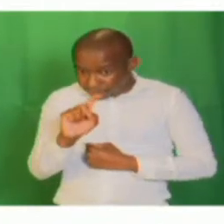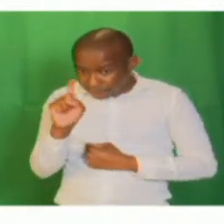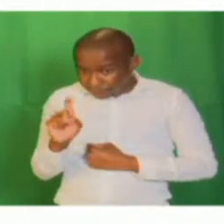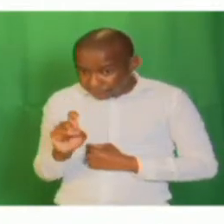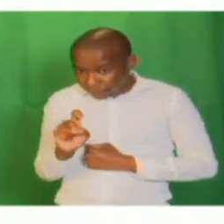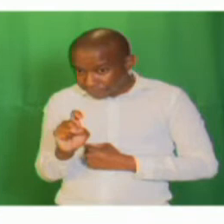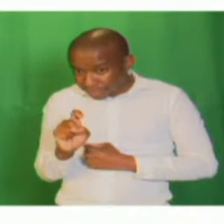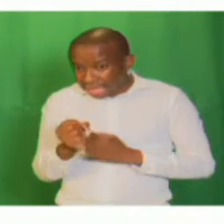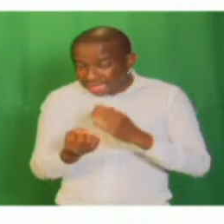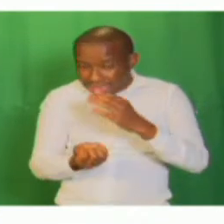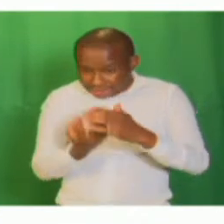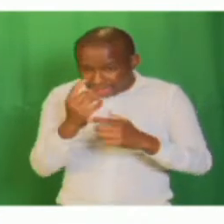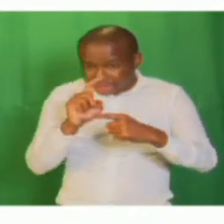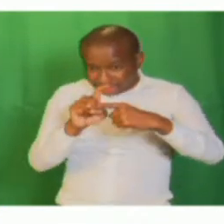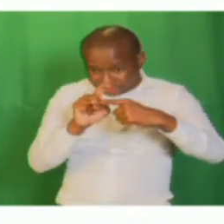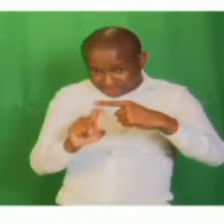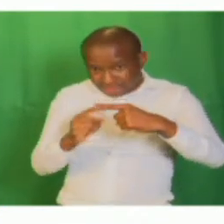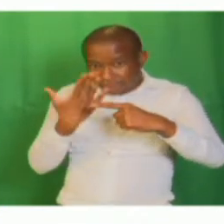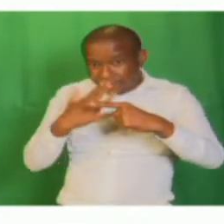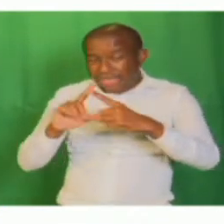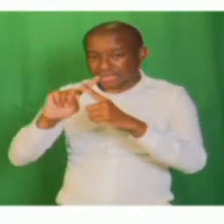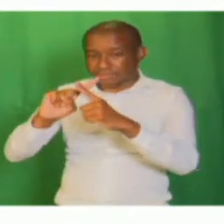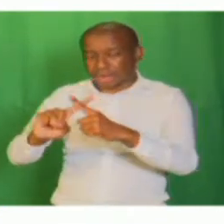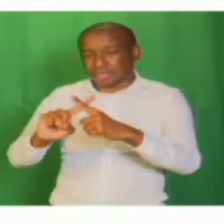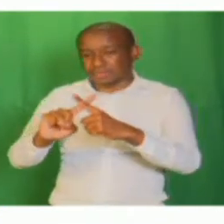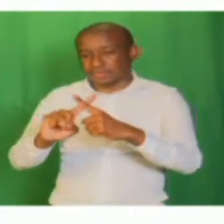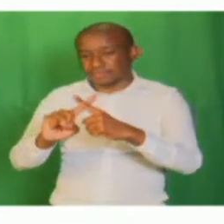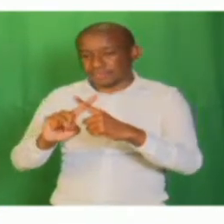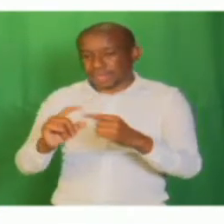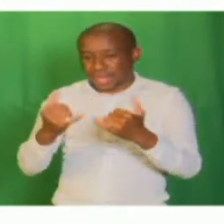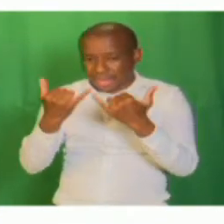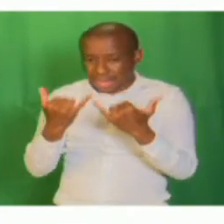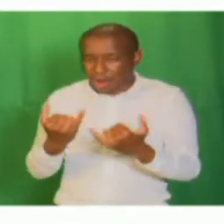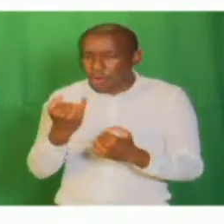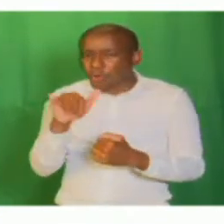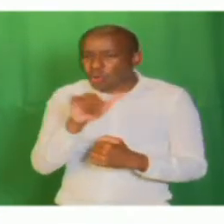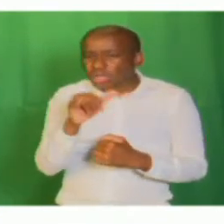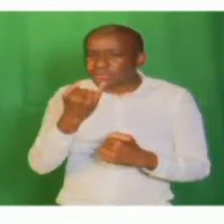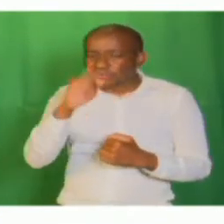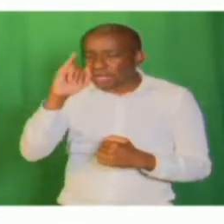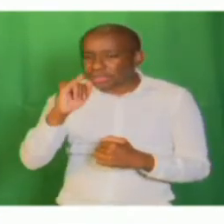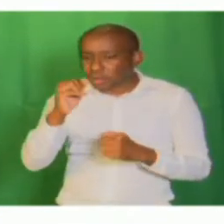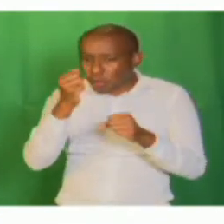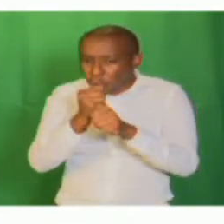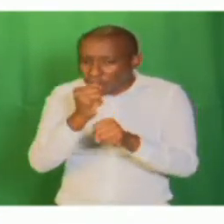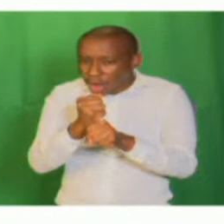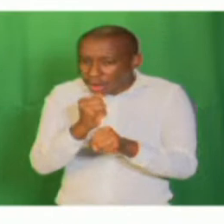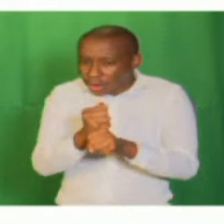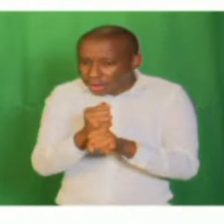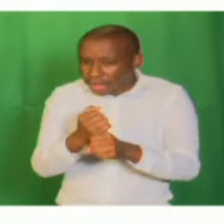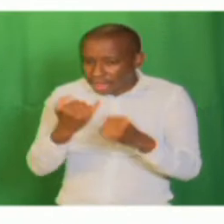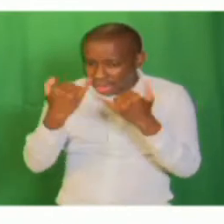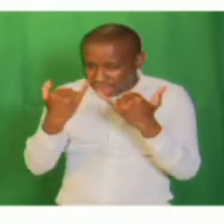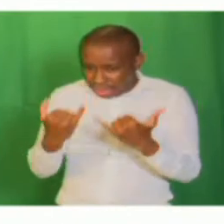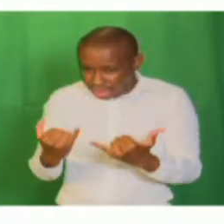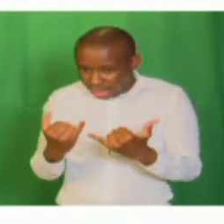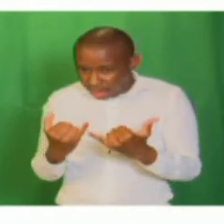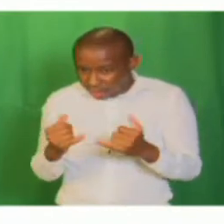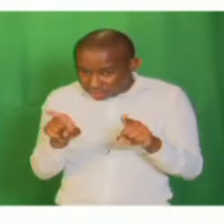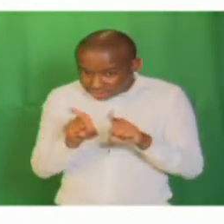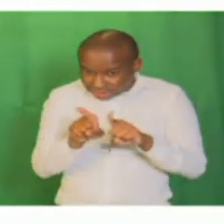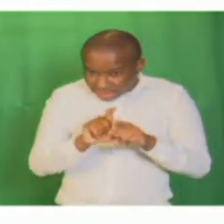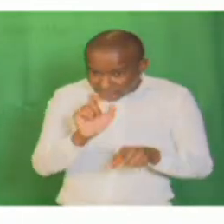with division sign, then multiplication sign. Which one comes first? Whenever we have written such